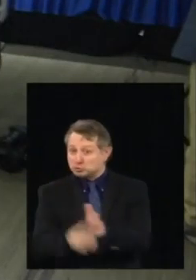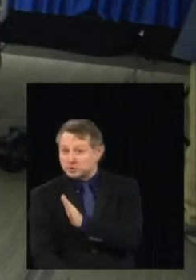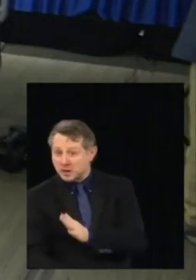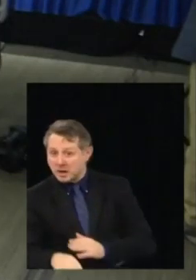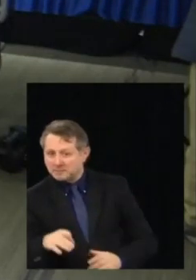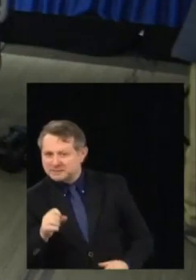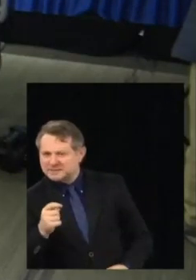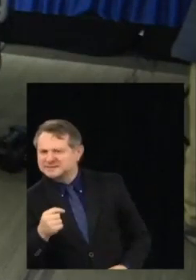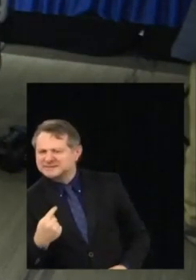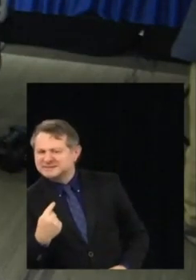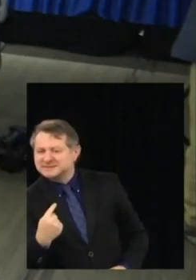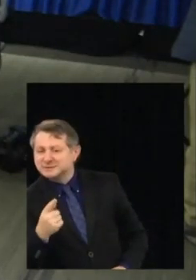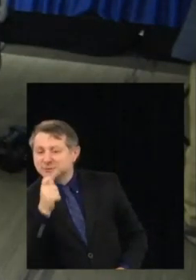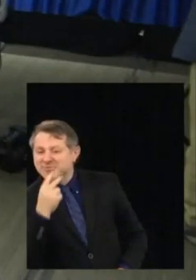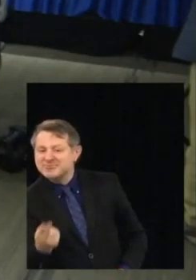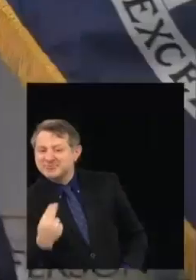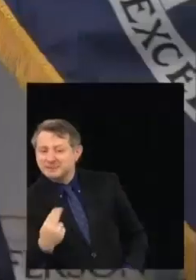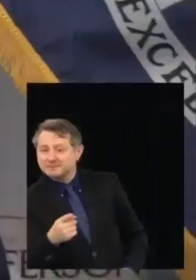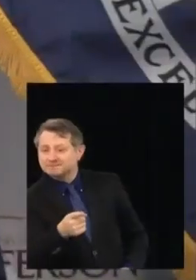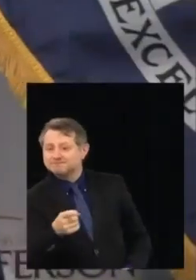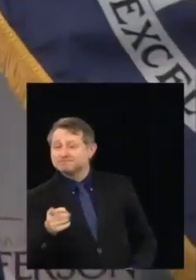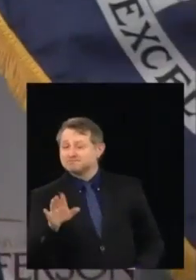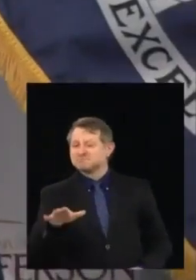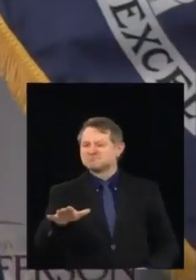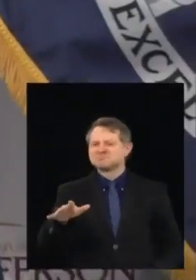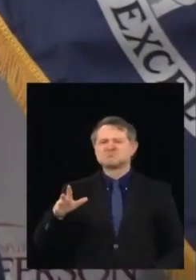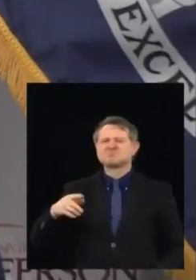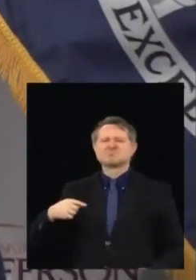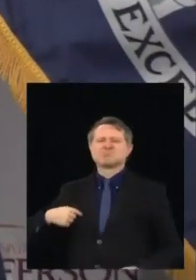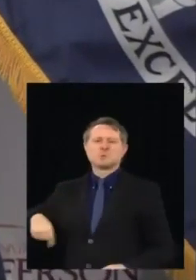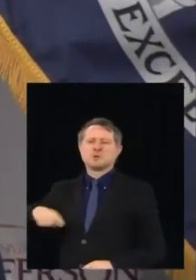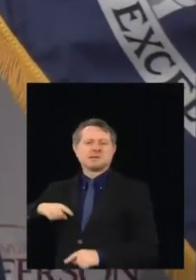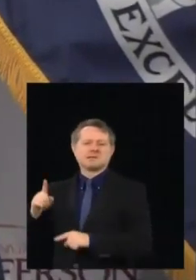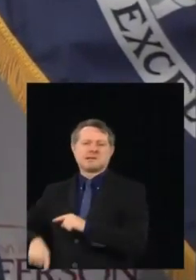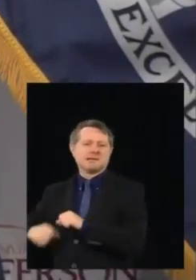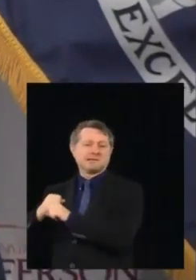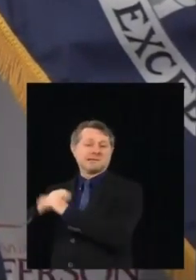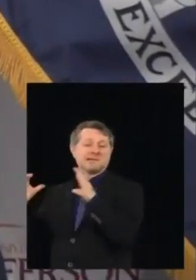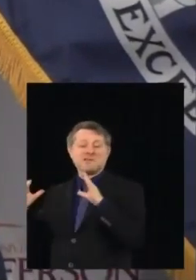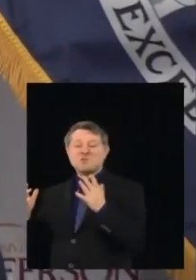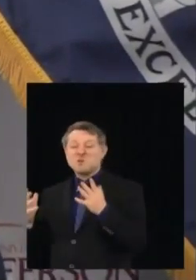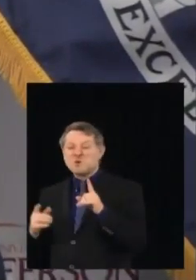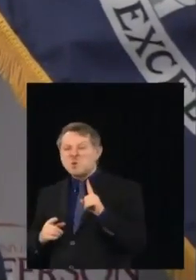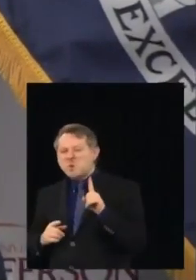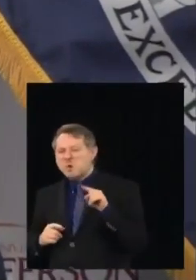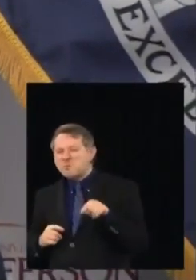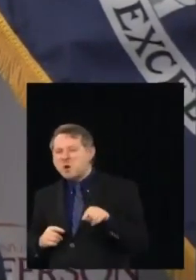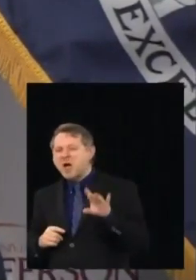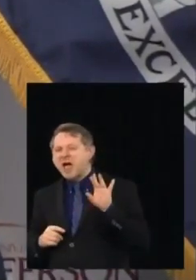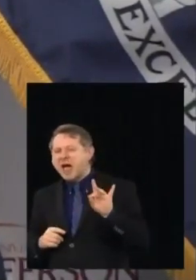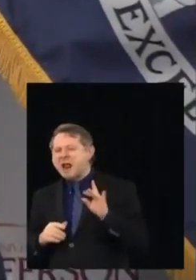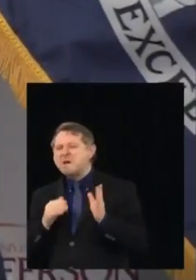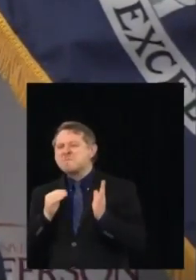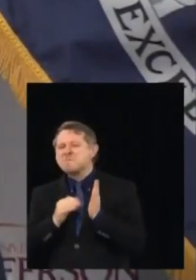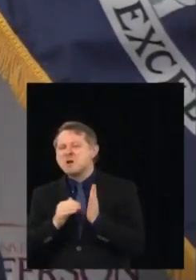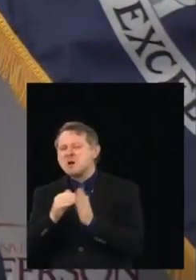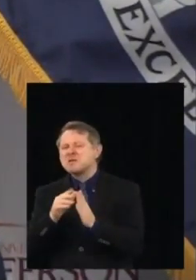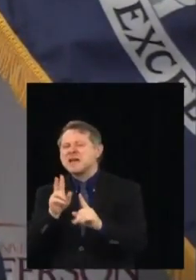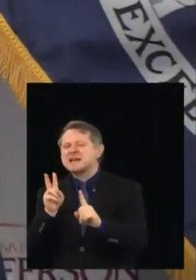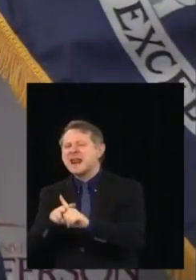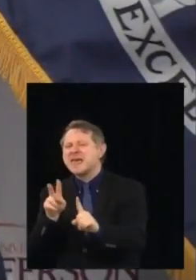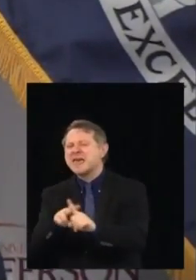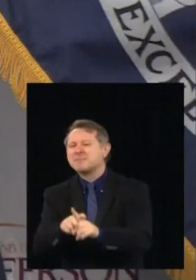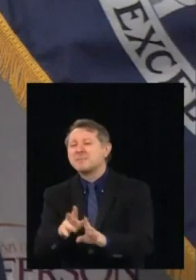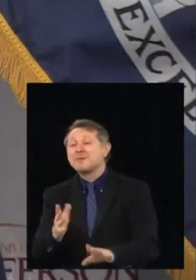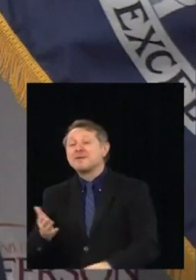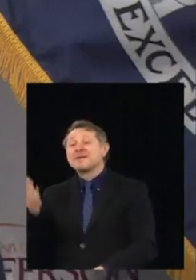First, everybody knows nobody could have expected this, and when you have 1.8 million claims, when in 2008 you only